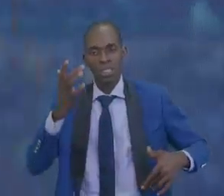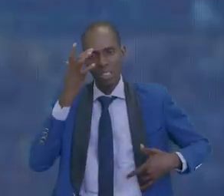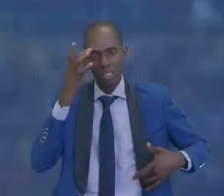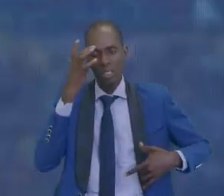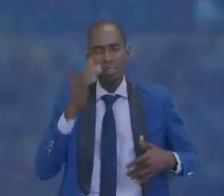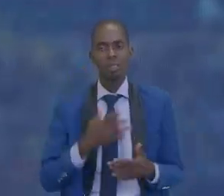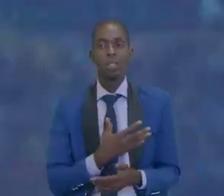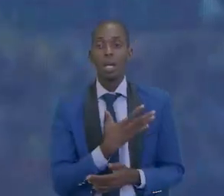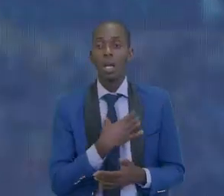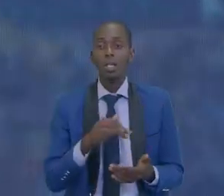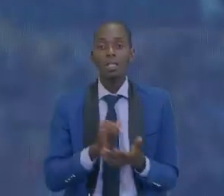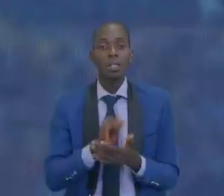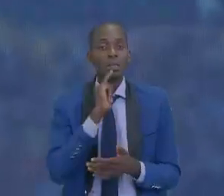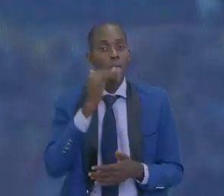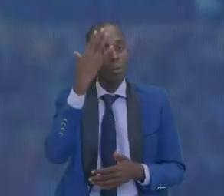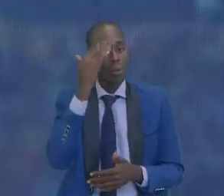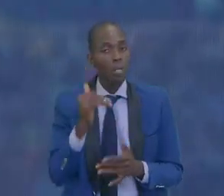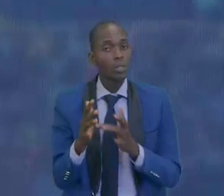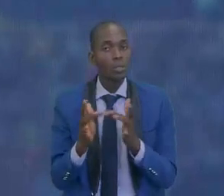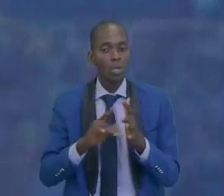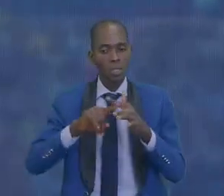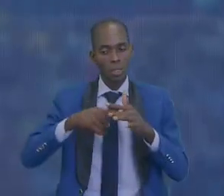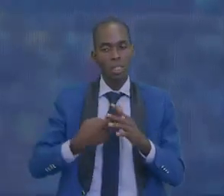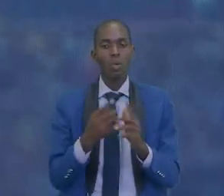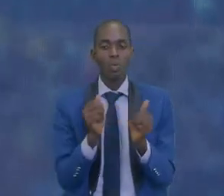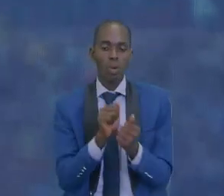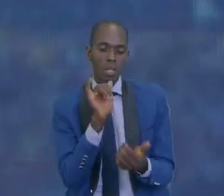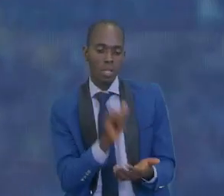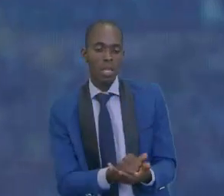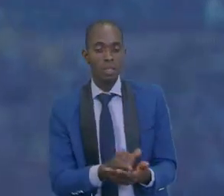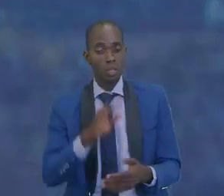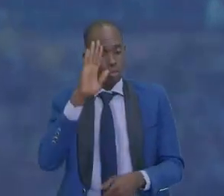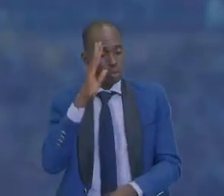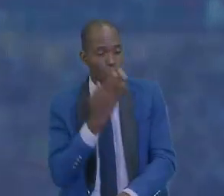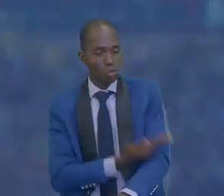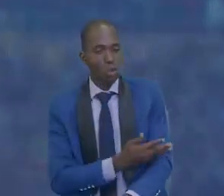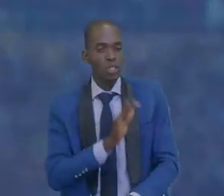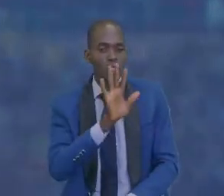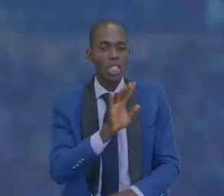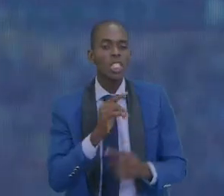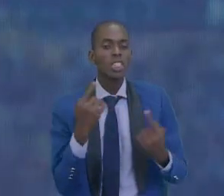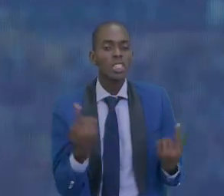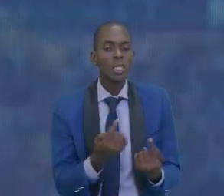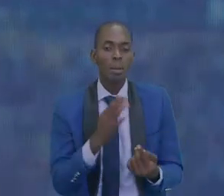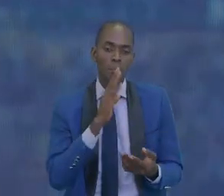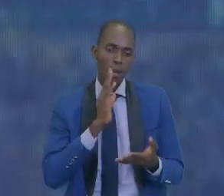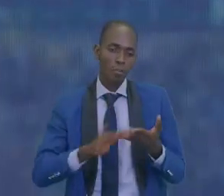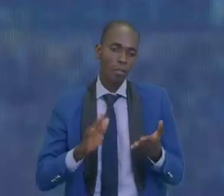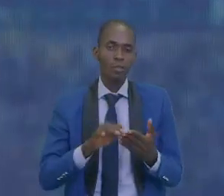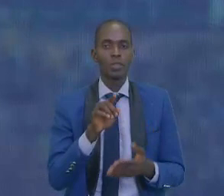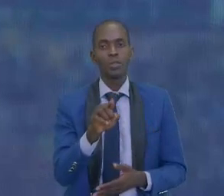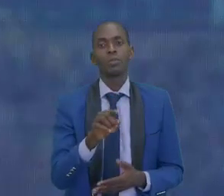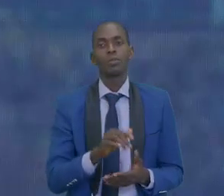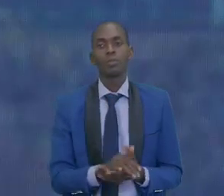And that's why Jesus started with that son, thy sins be forgiven thee.